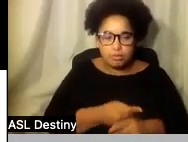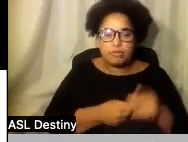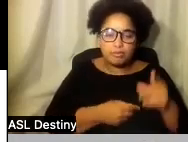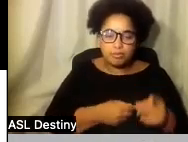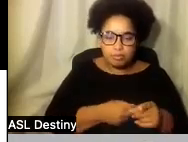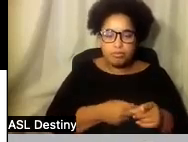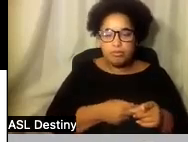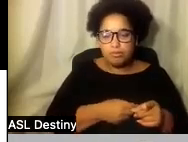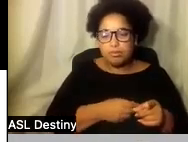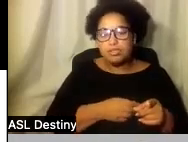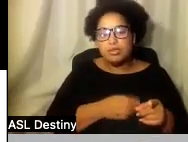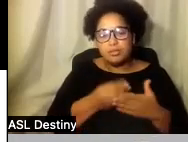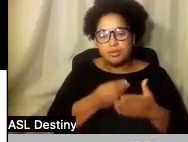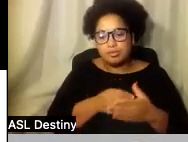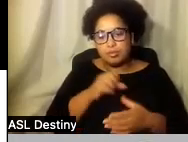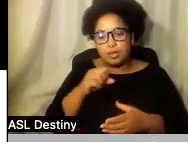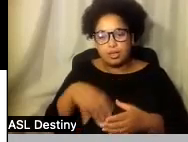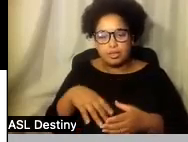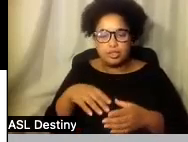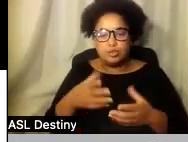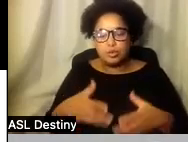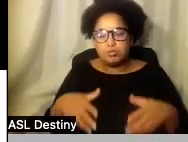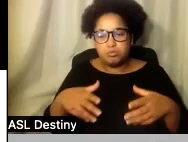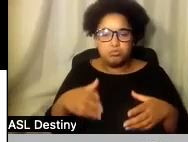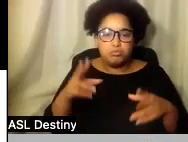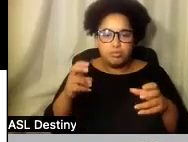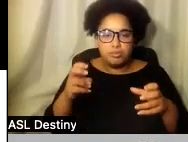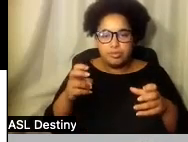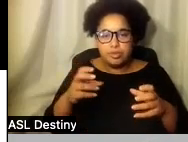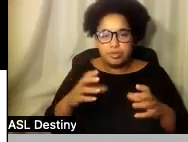a pot of funding where we get a percentage of that to focus on